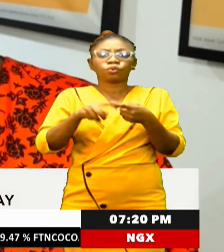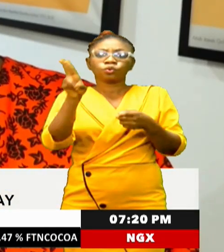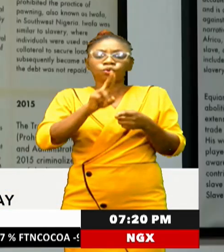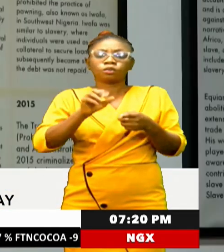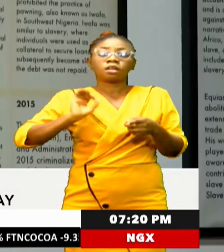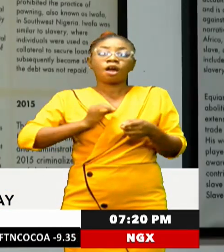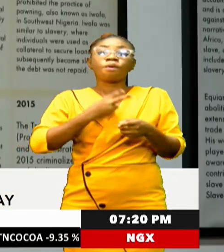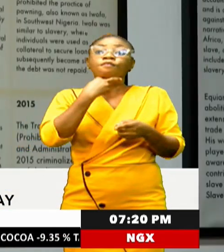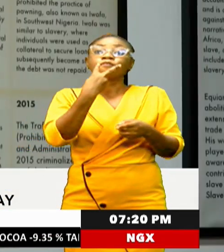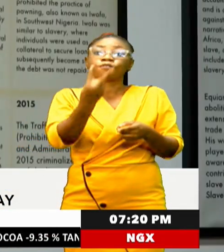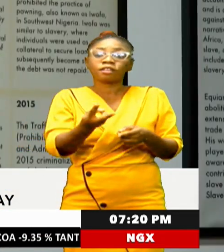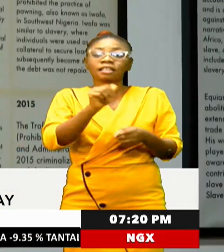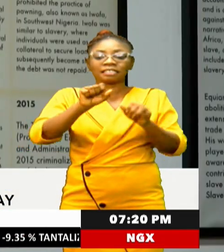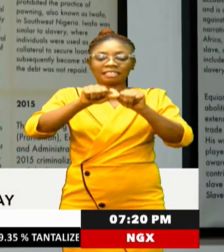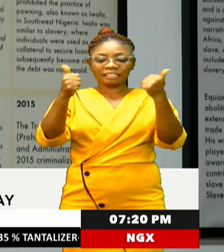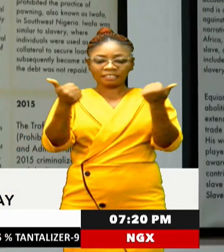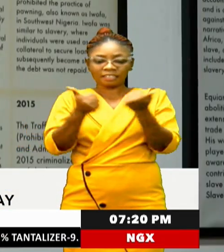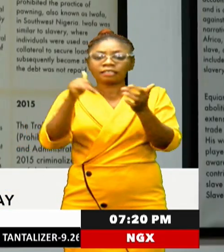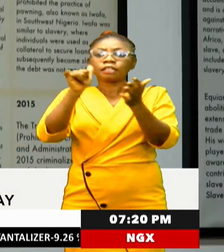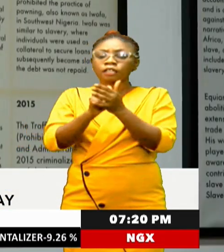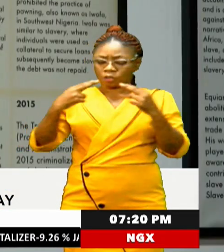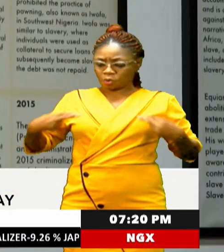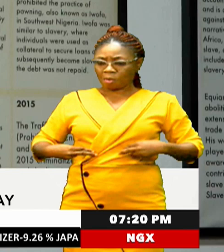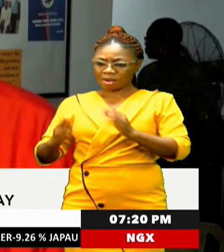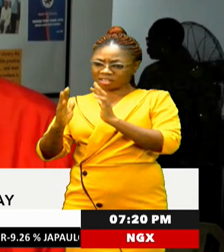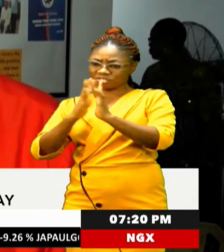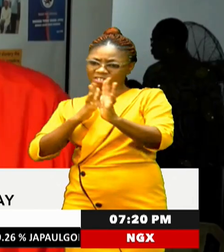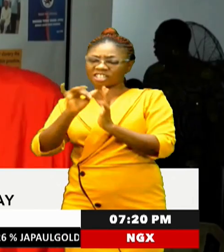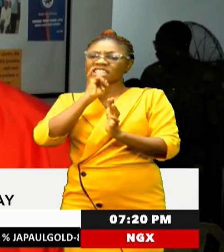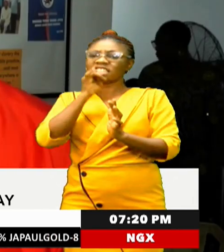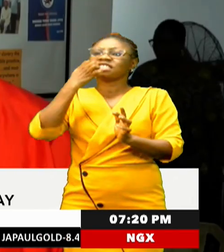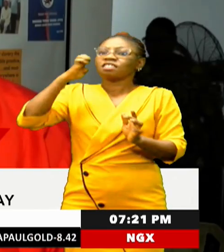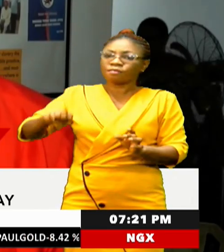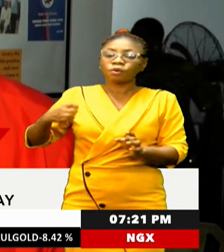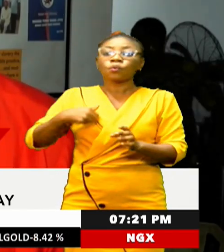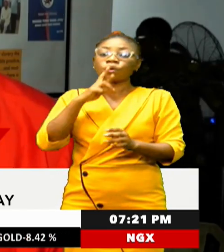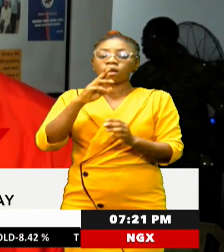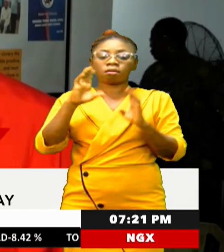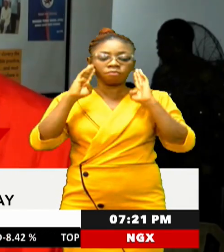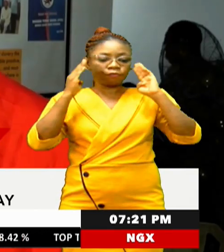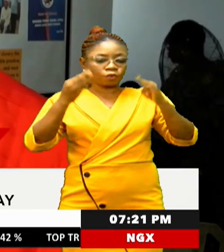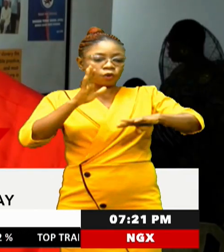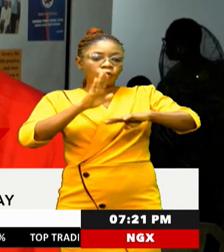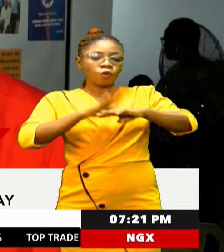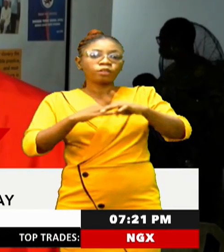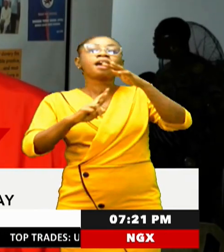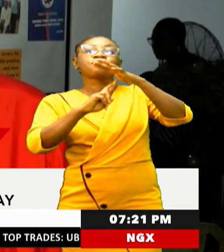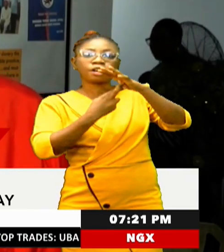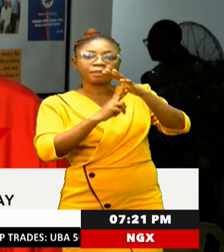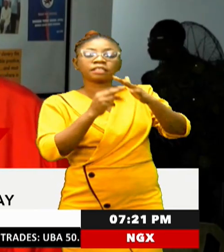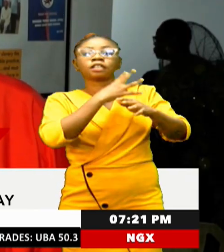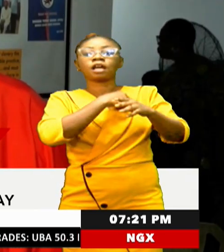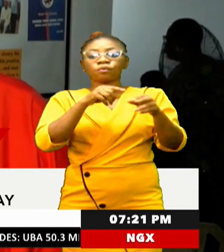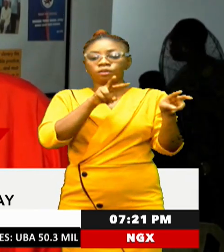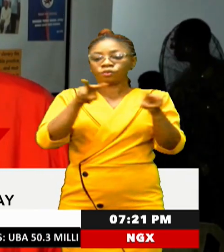that of APRA that human trafficking is evil. We're also concentrating on rehabilitation and also looking